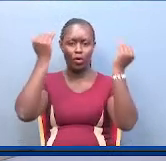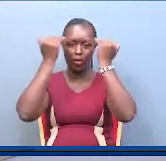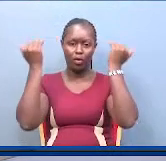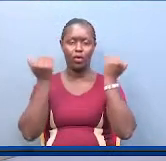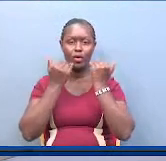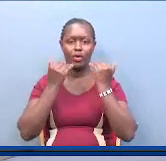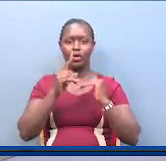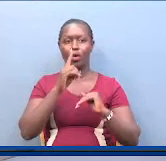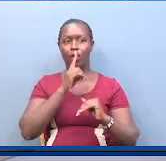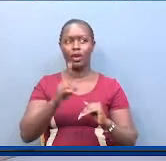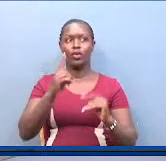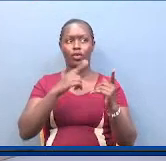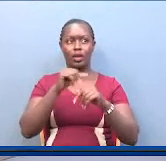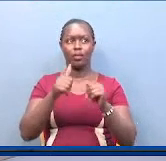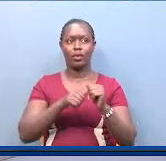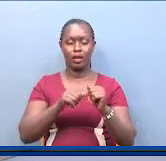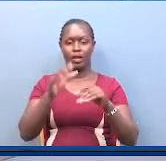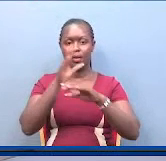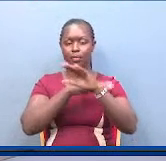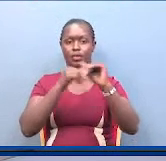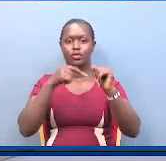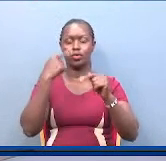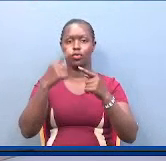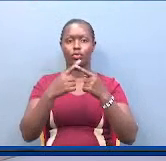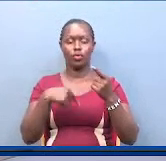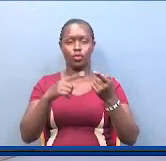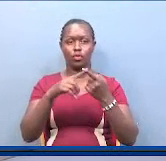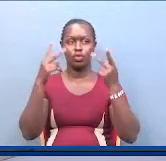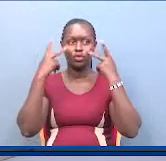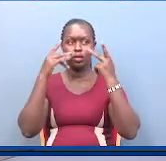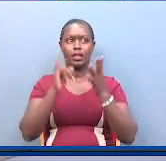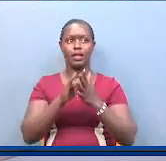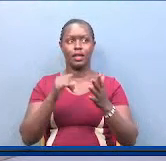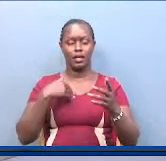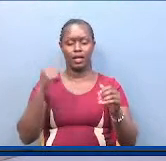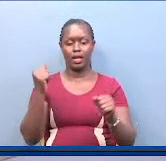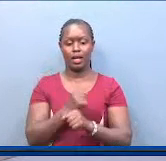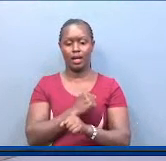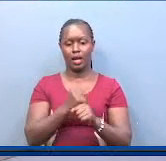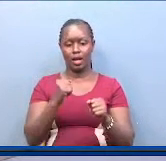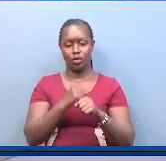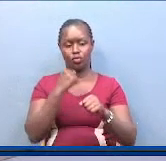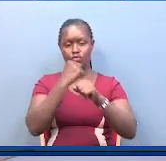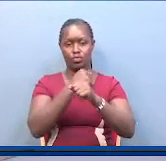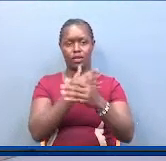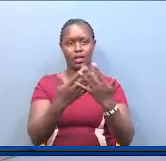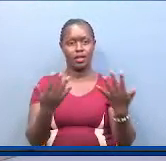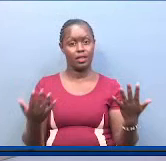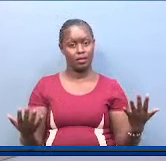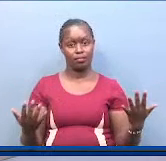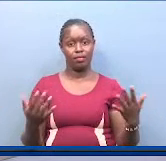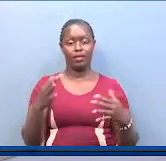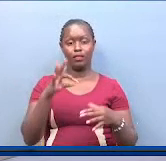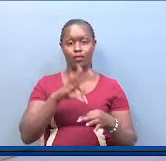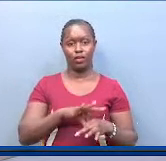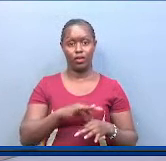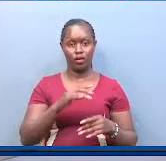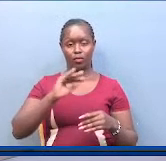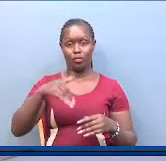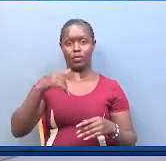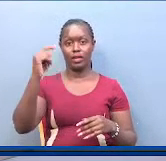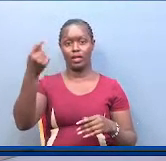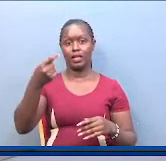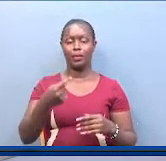parity. You're talking about a president, at the end of the day, who figured out, I cannot deliver the vote of Mount